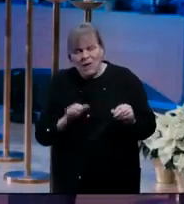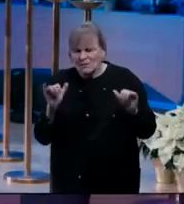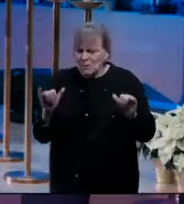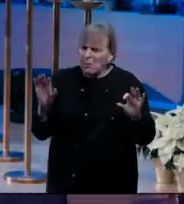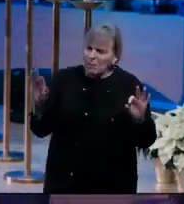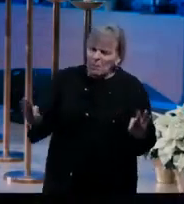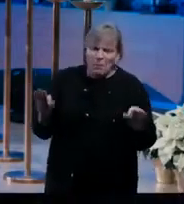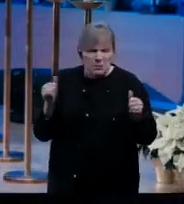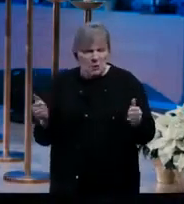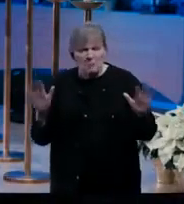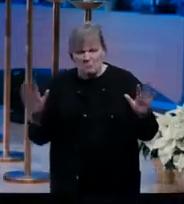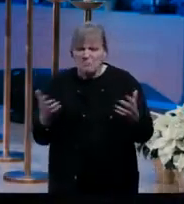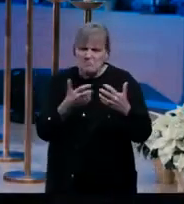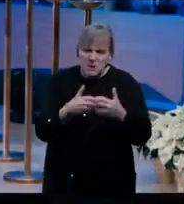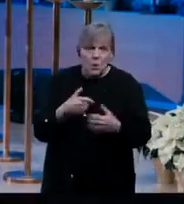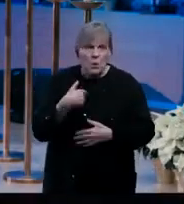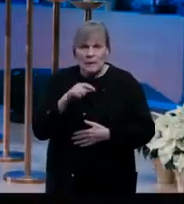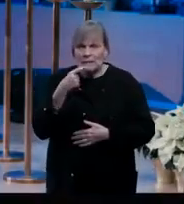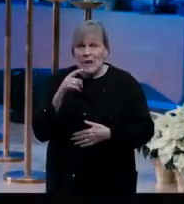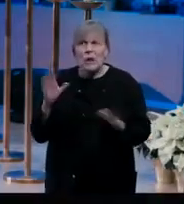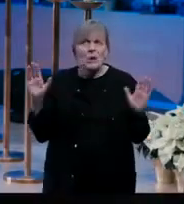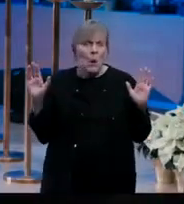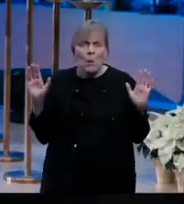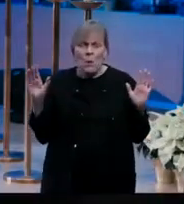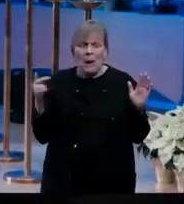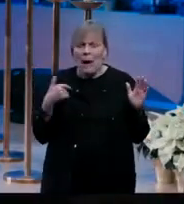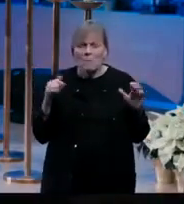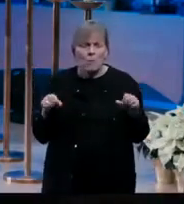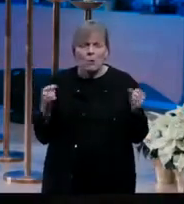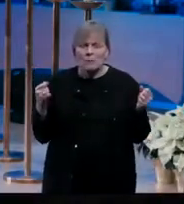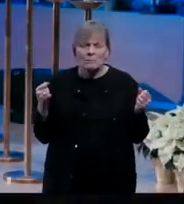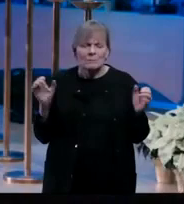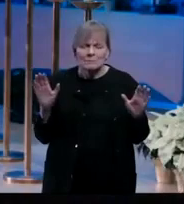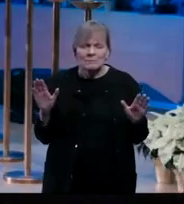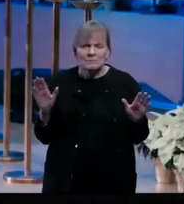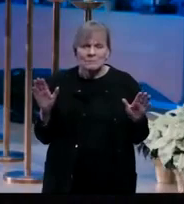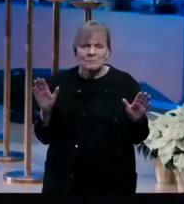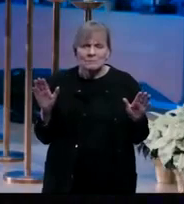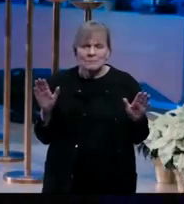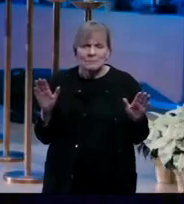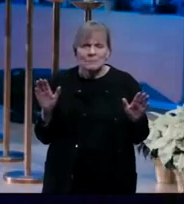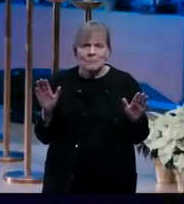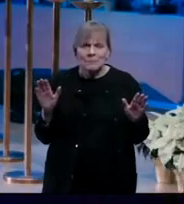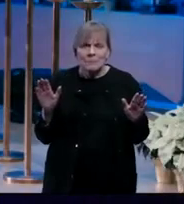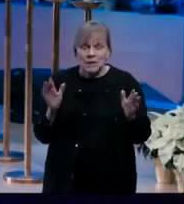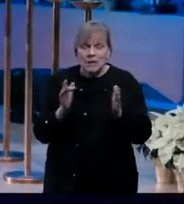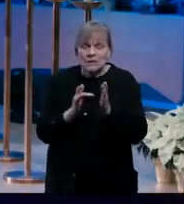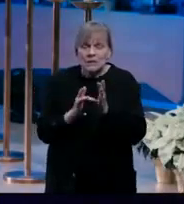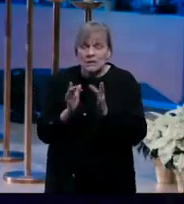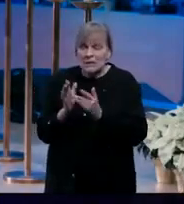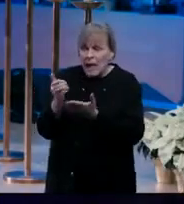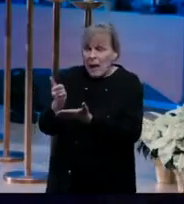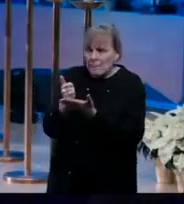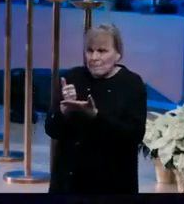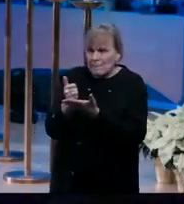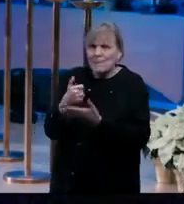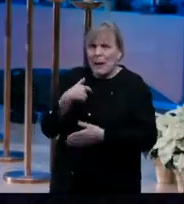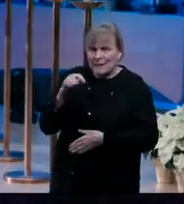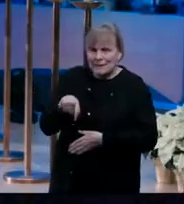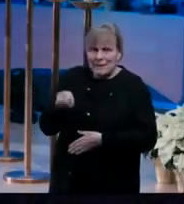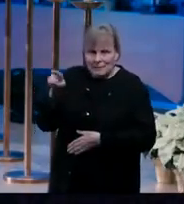the way you are, you've got it all together, we need to say, no, I'm broken and I need only the help that Jesus can give.